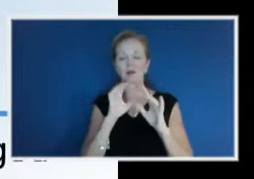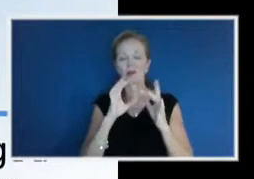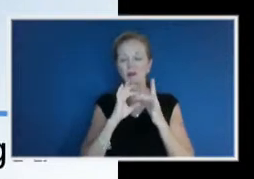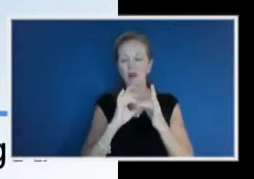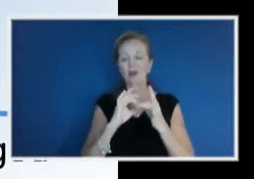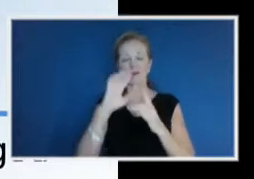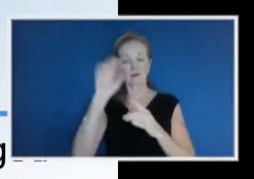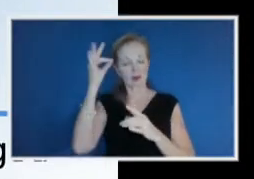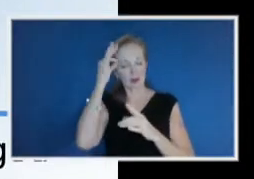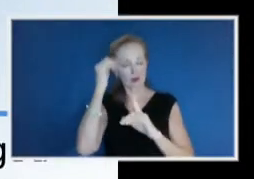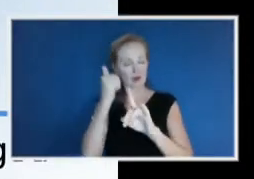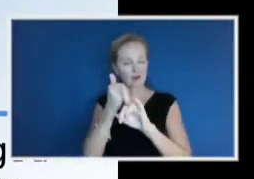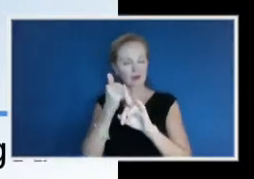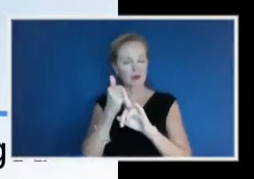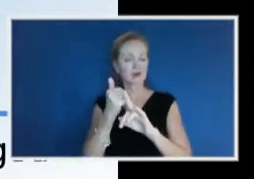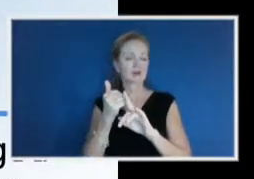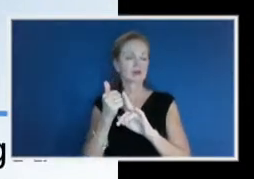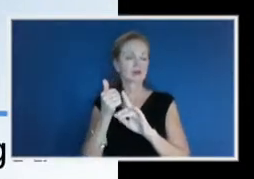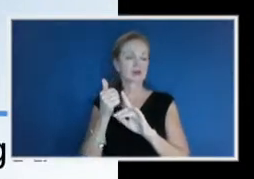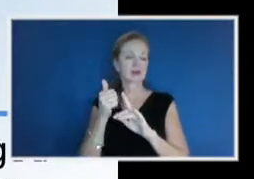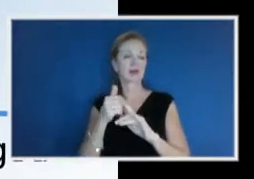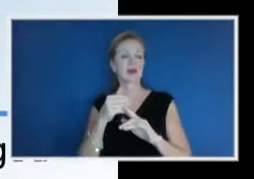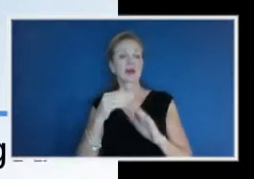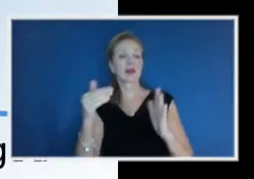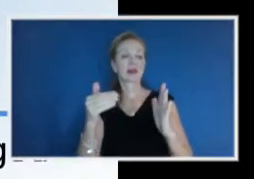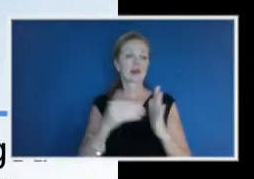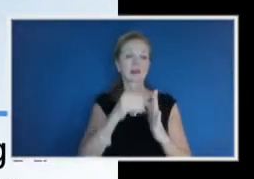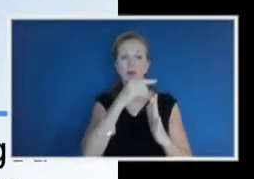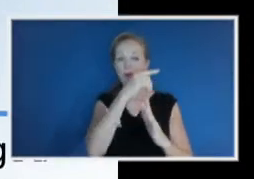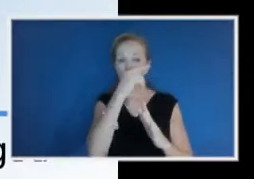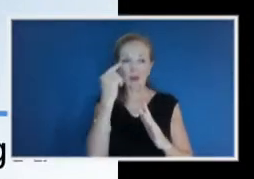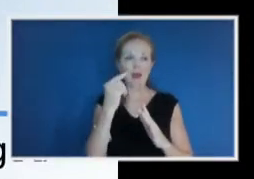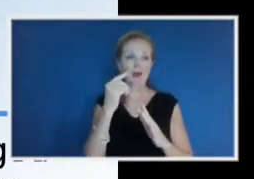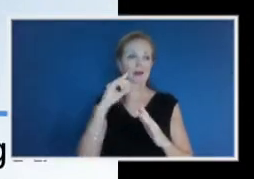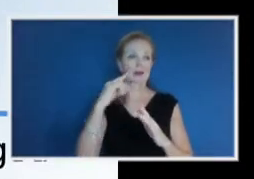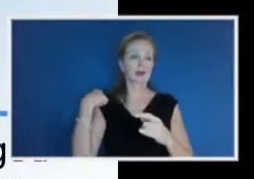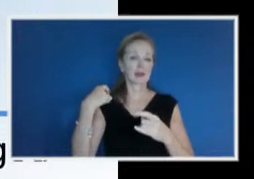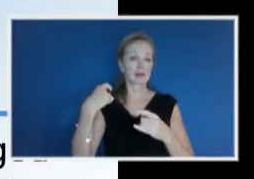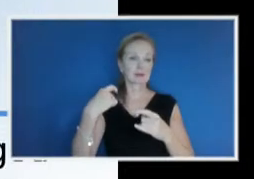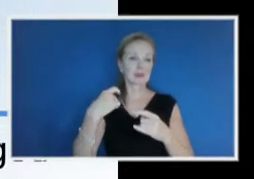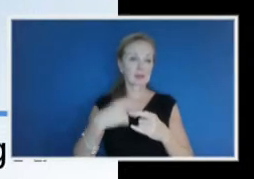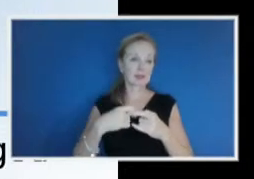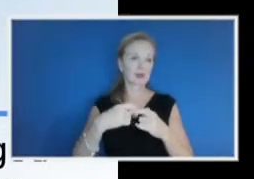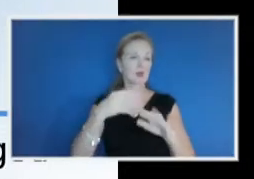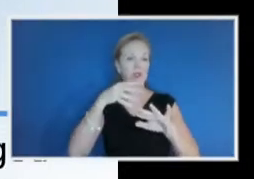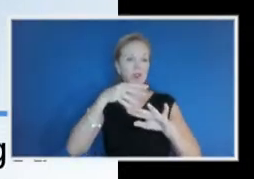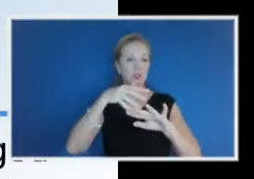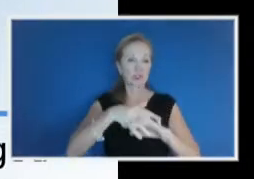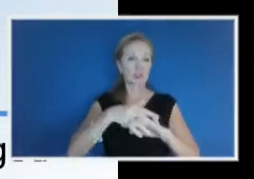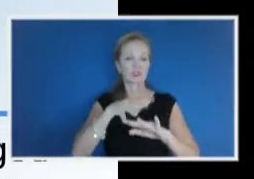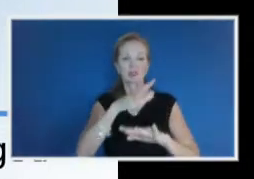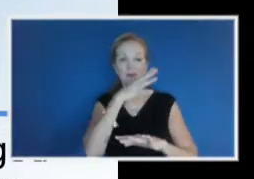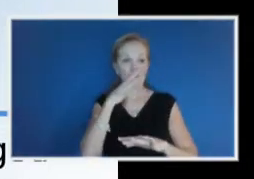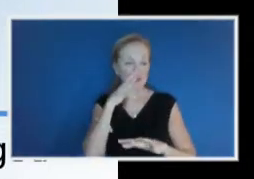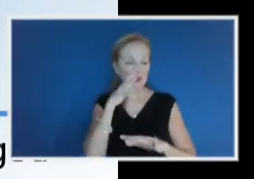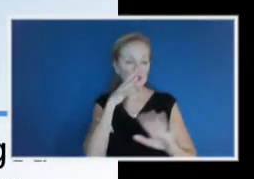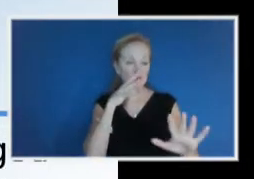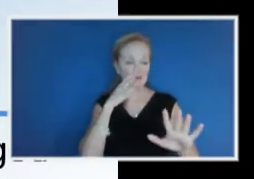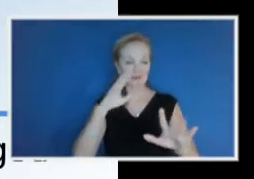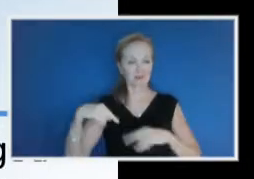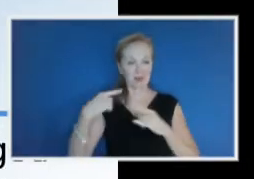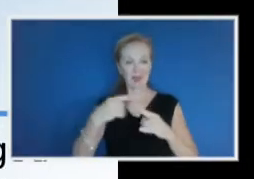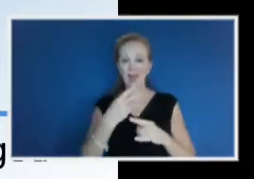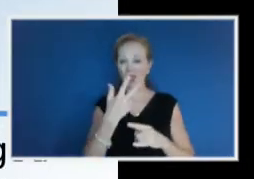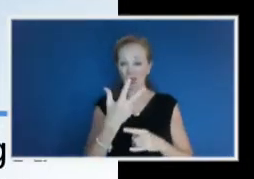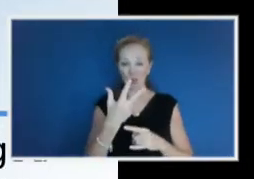against black and indigenous and Latino farmers for many, many decades. But unfortunately, so far, three trial courts have